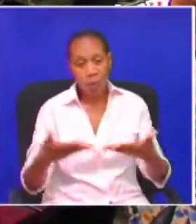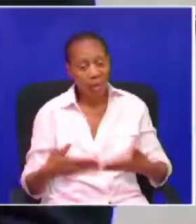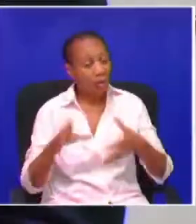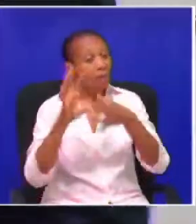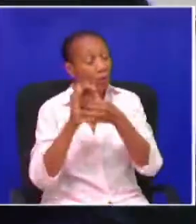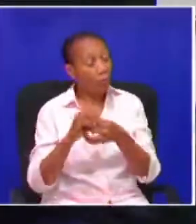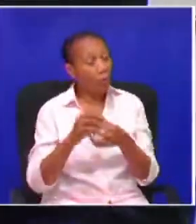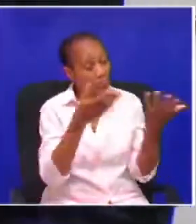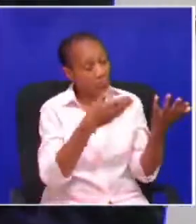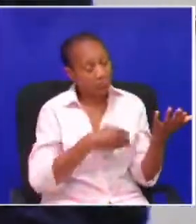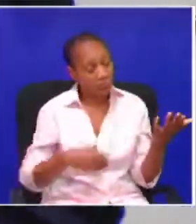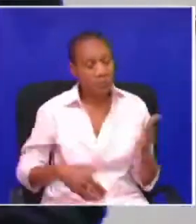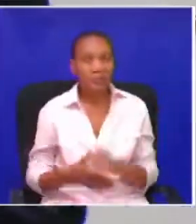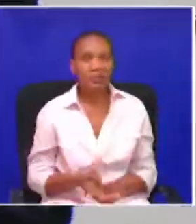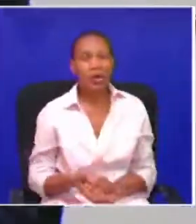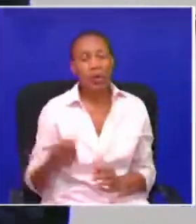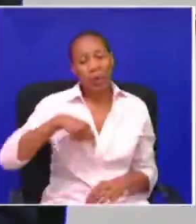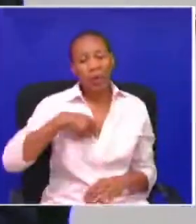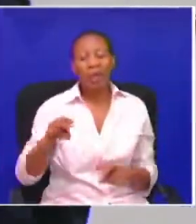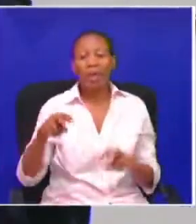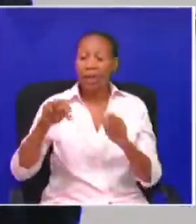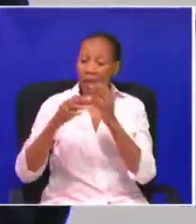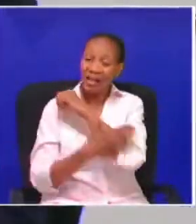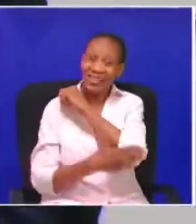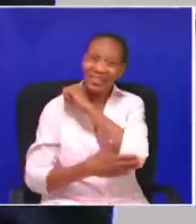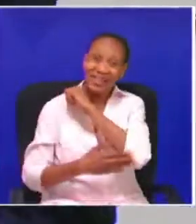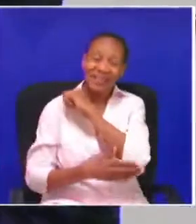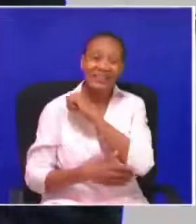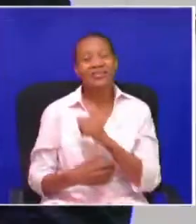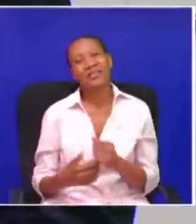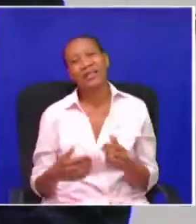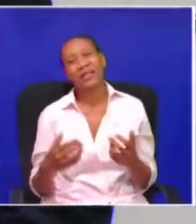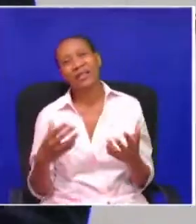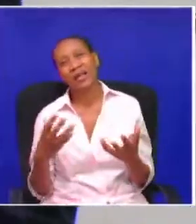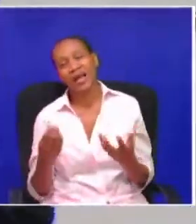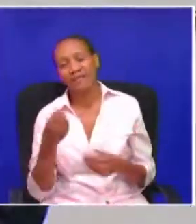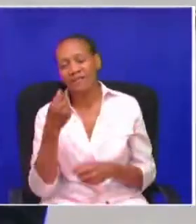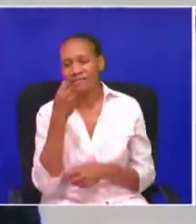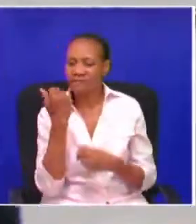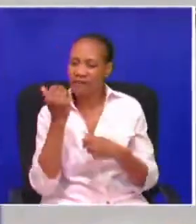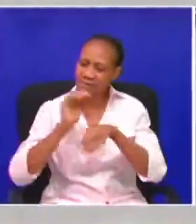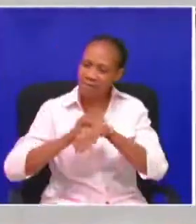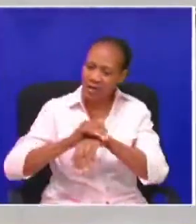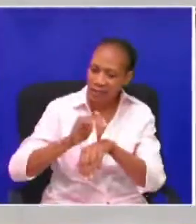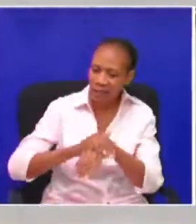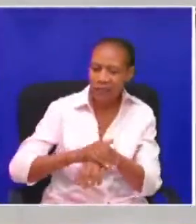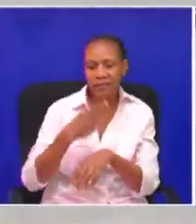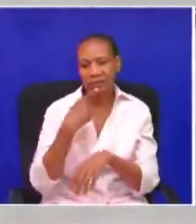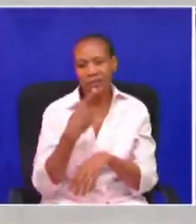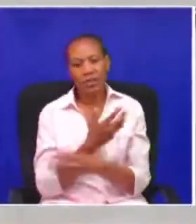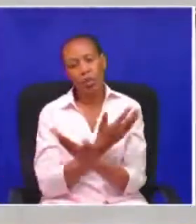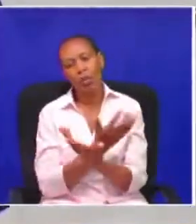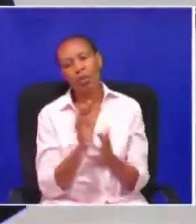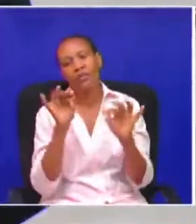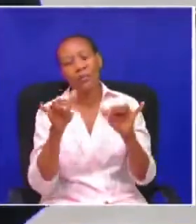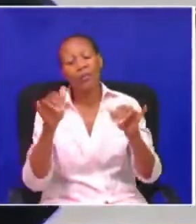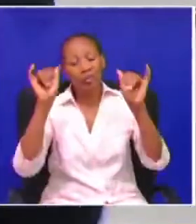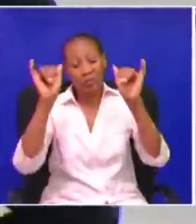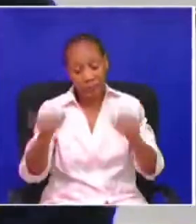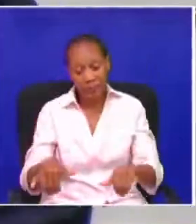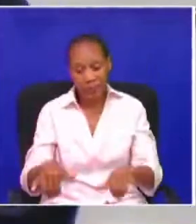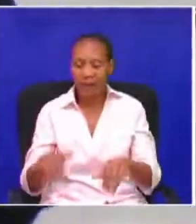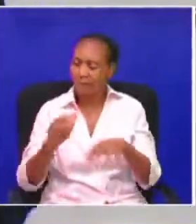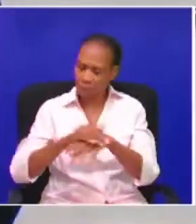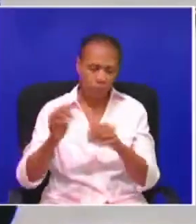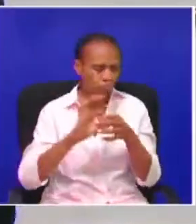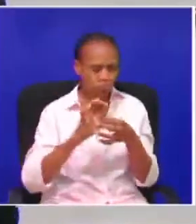we are a nation with a friendly, all who live in it, rights-based approach,